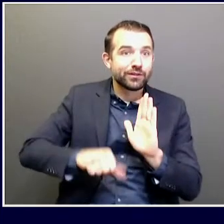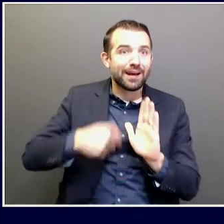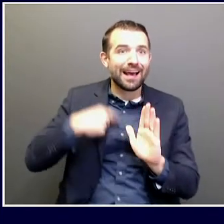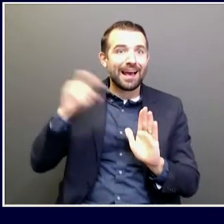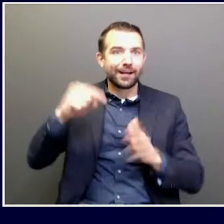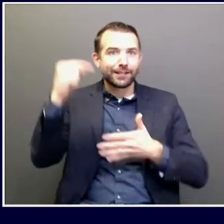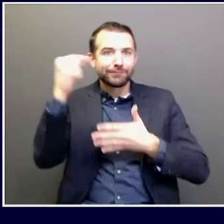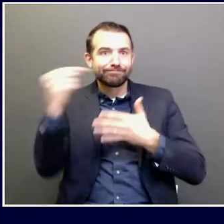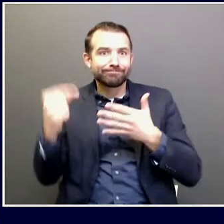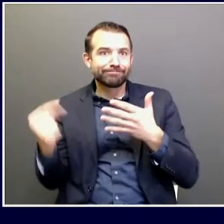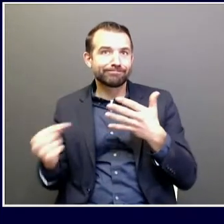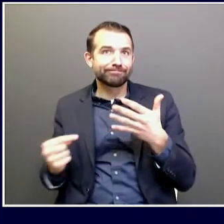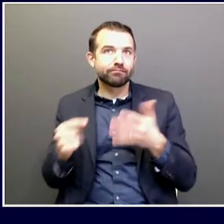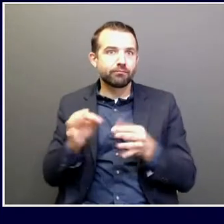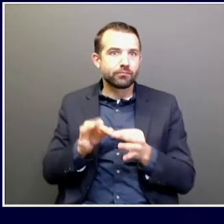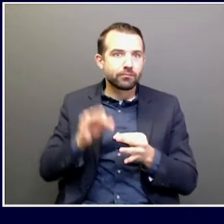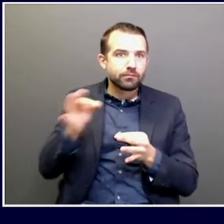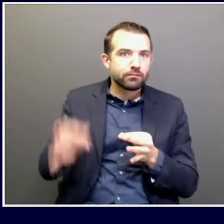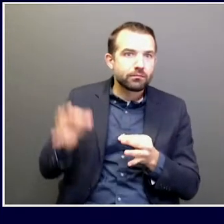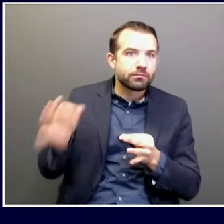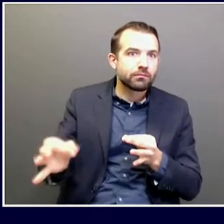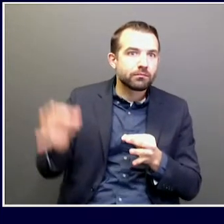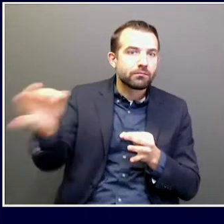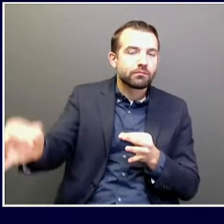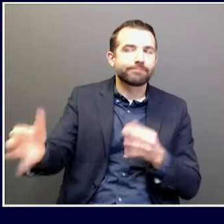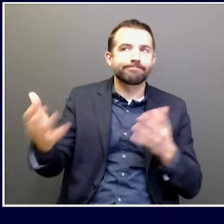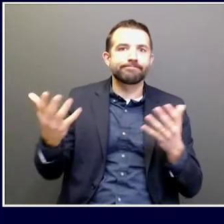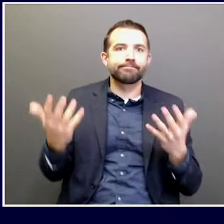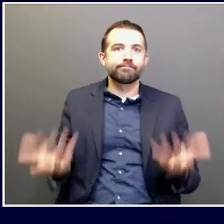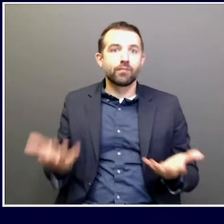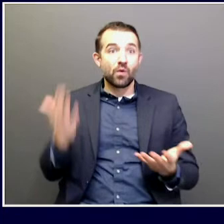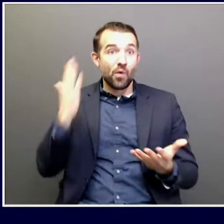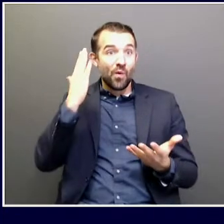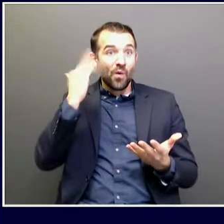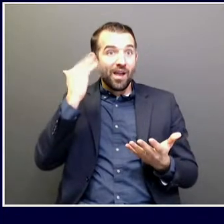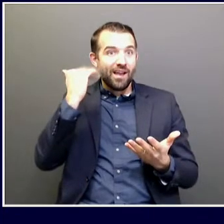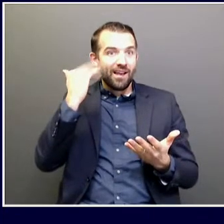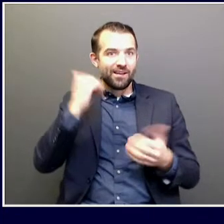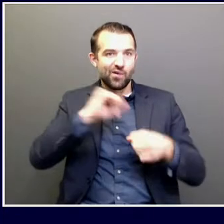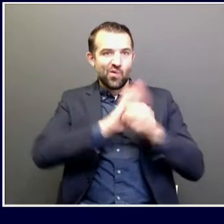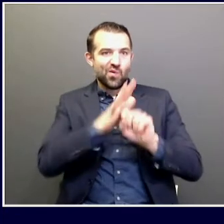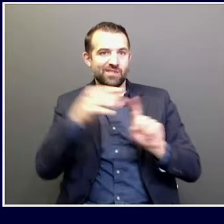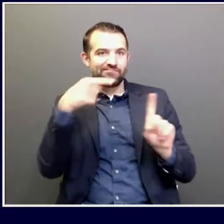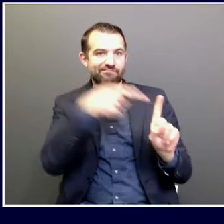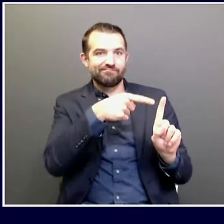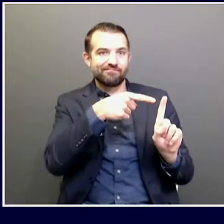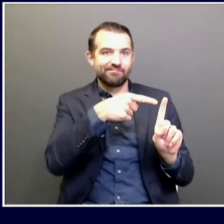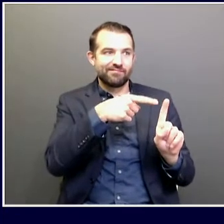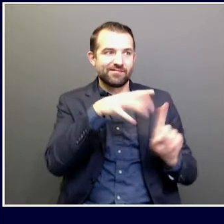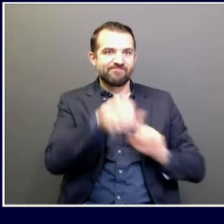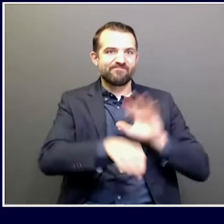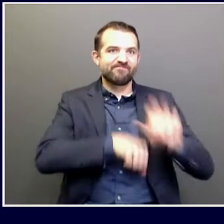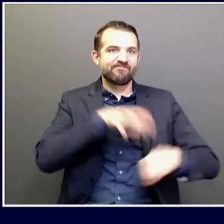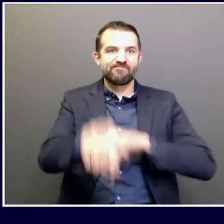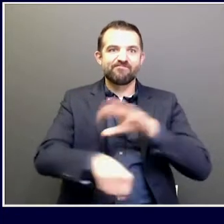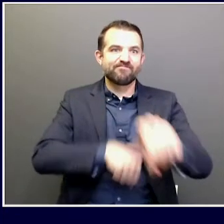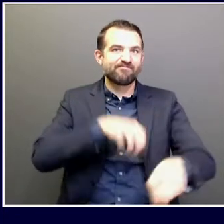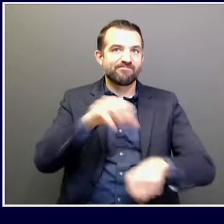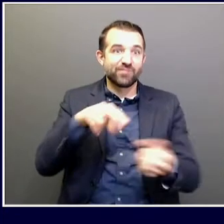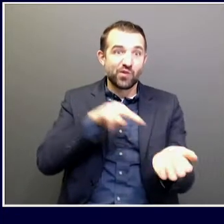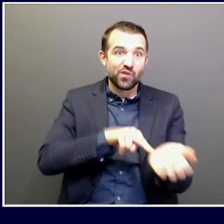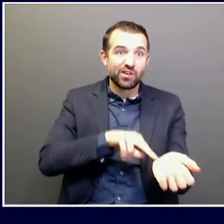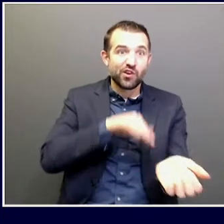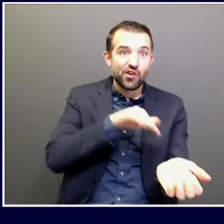so they might find a tumor is benign, so they can get back to work, so they can enjoy regular family and daily life activities, and